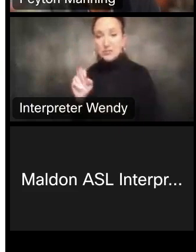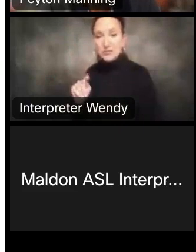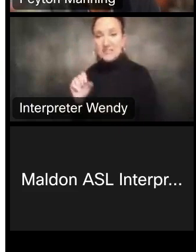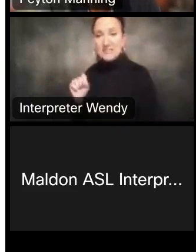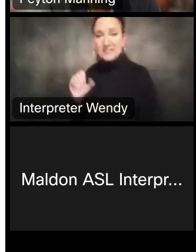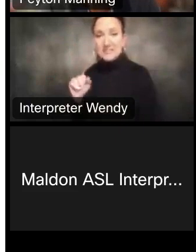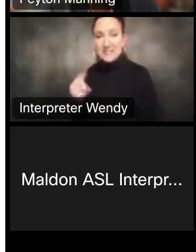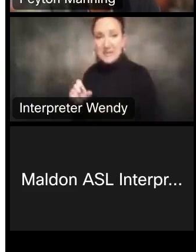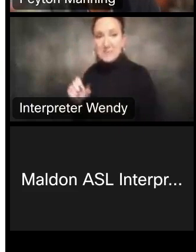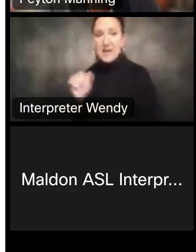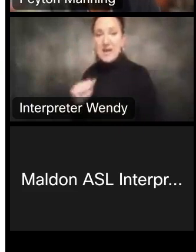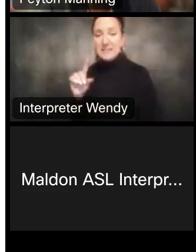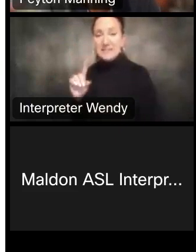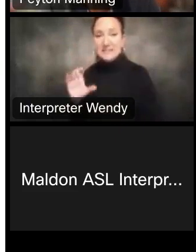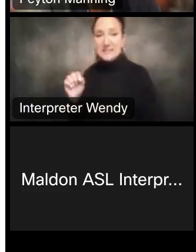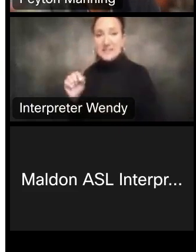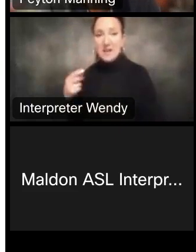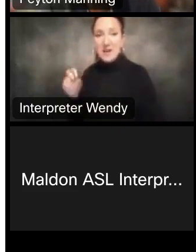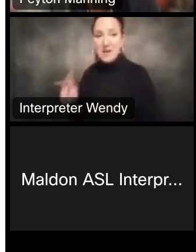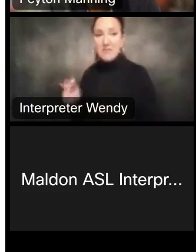newyorkavenue.streetscape@dc.gov, and the project website is